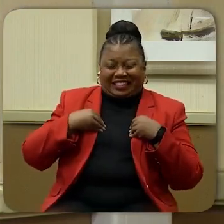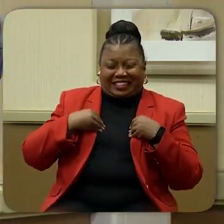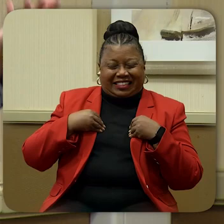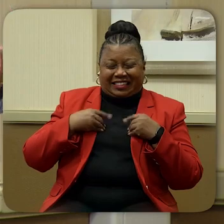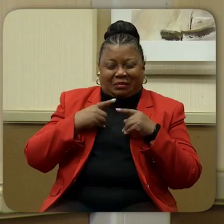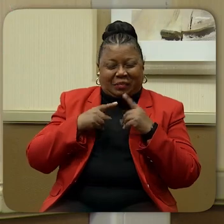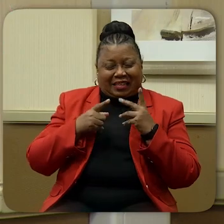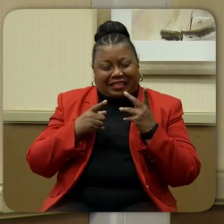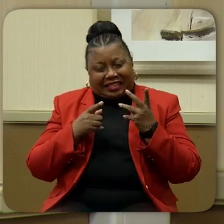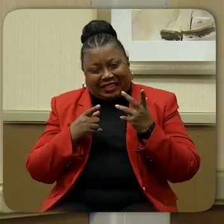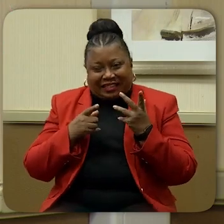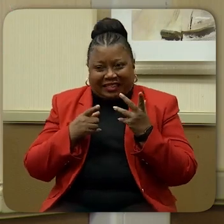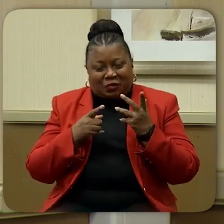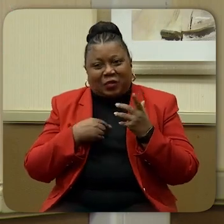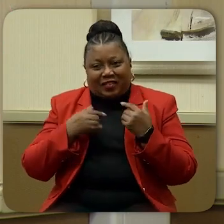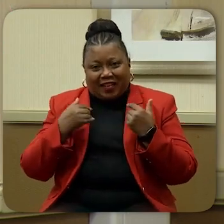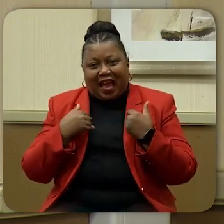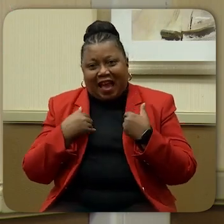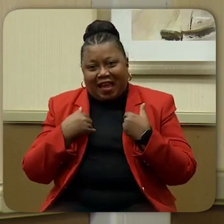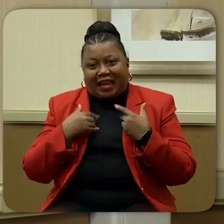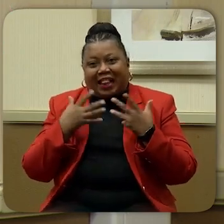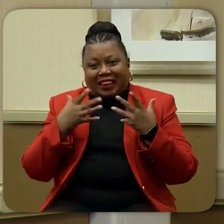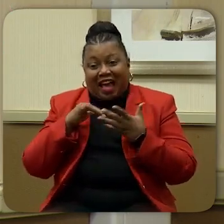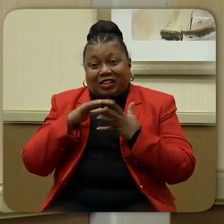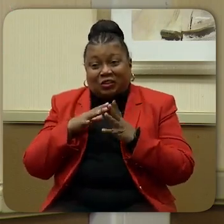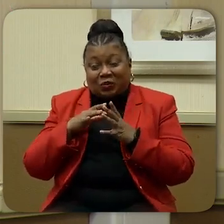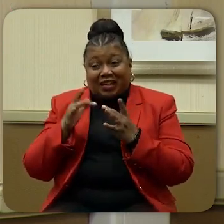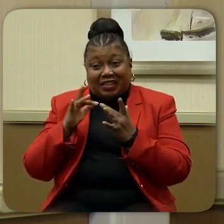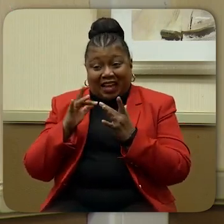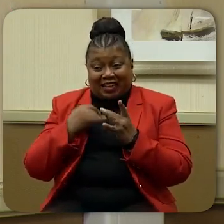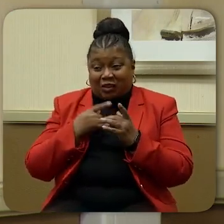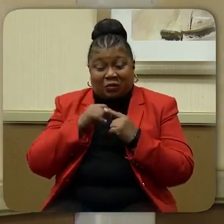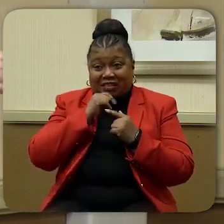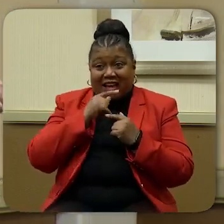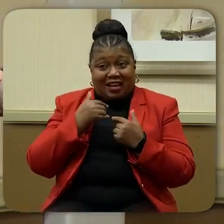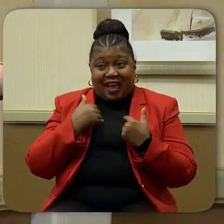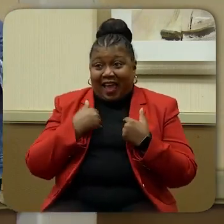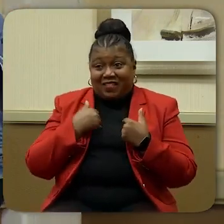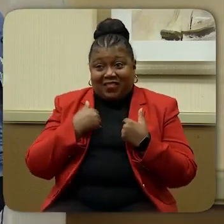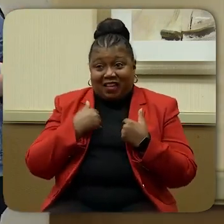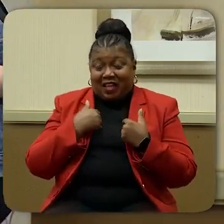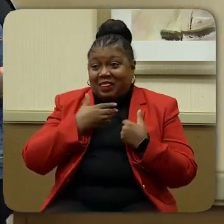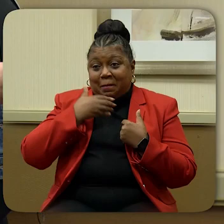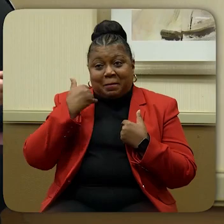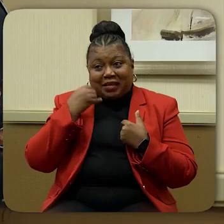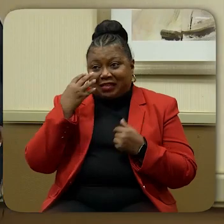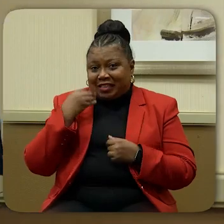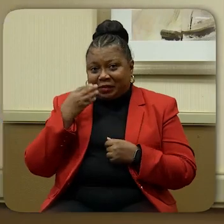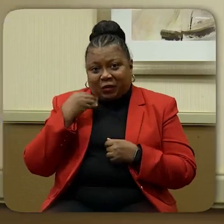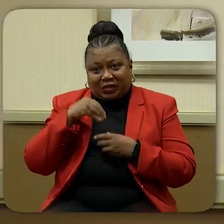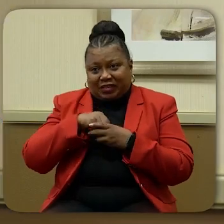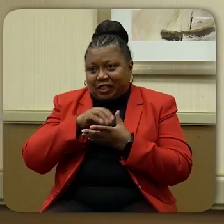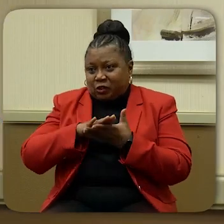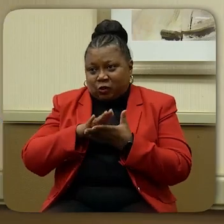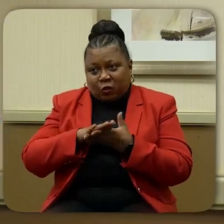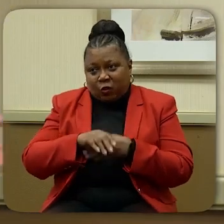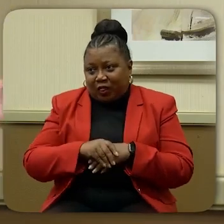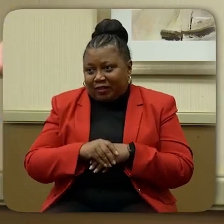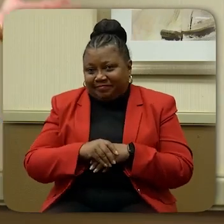but we've had a lot of students contact us because they're not having the best experience in